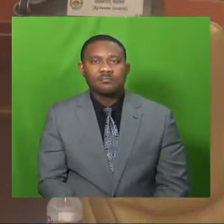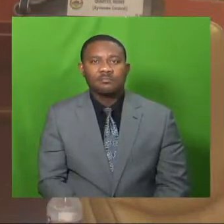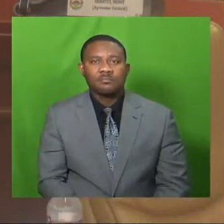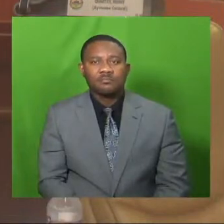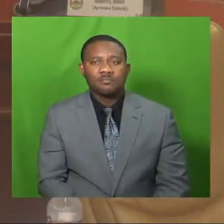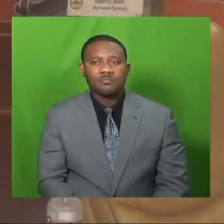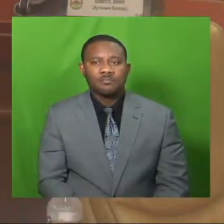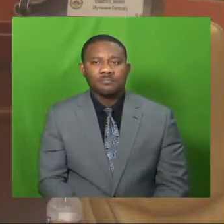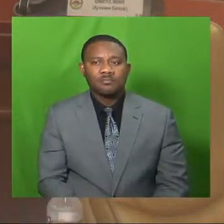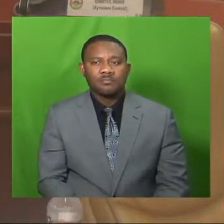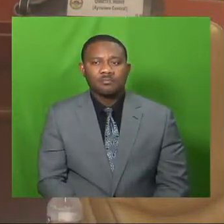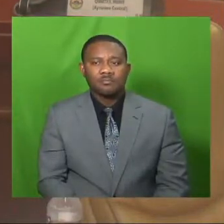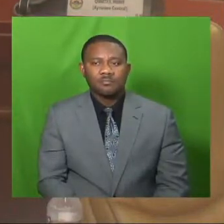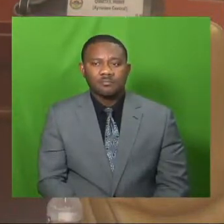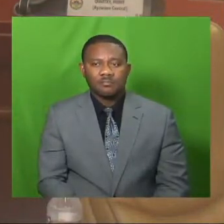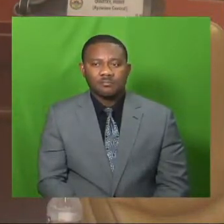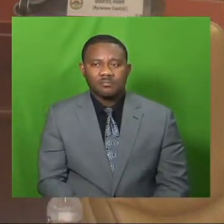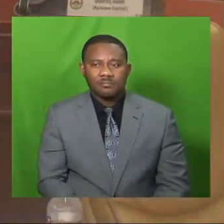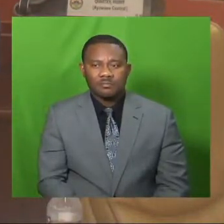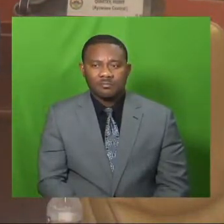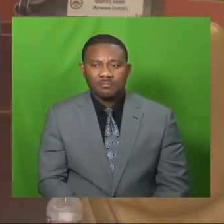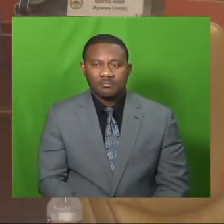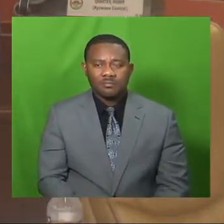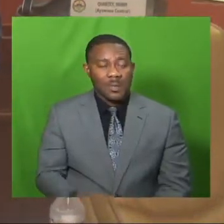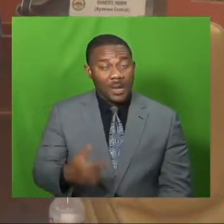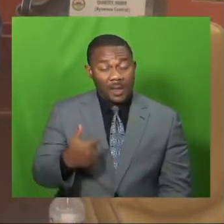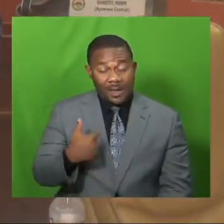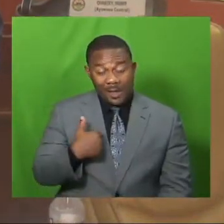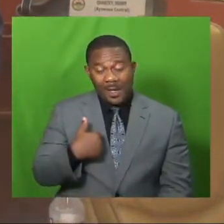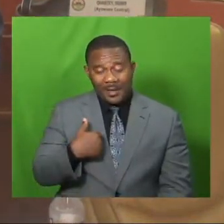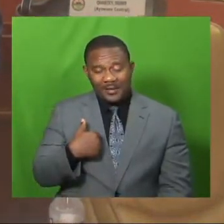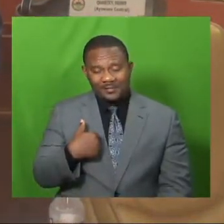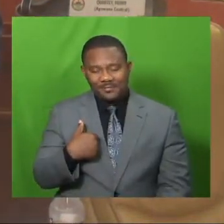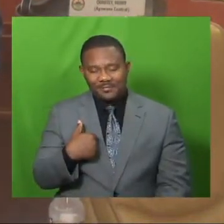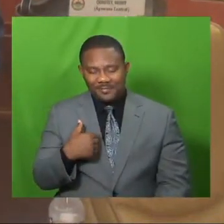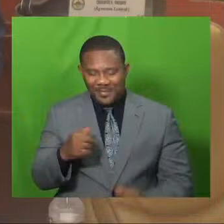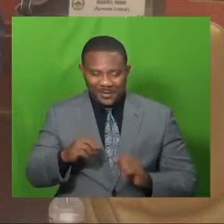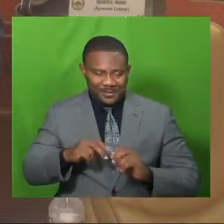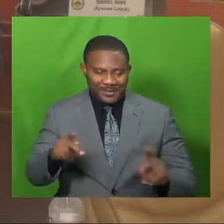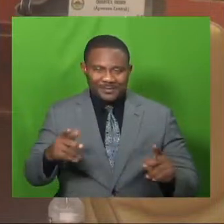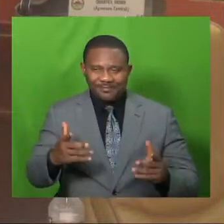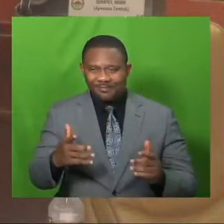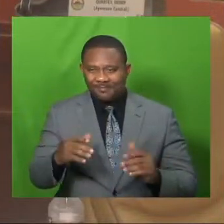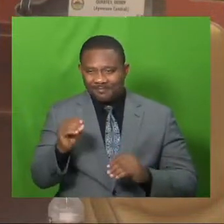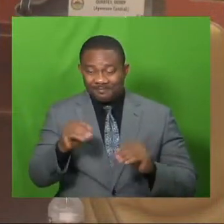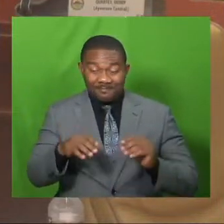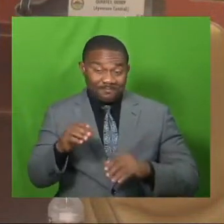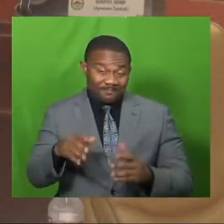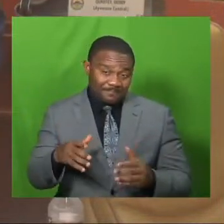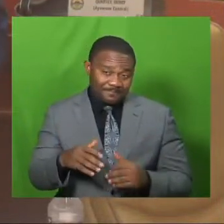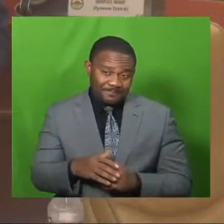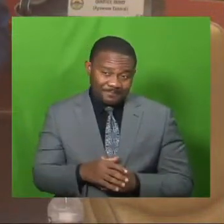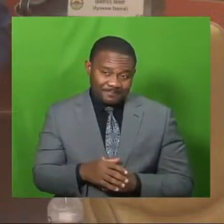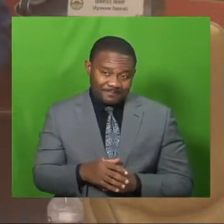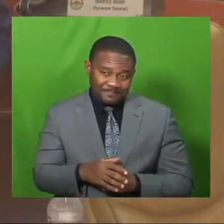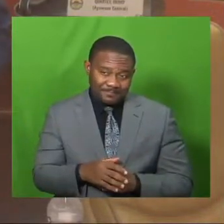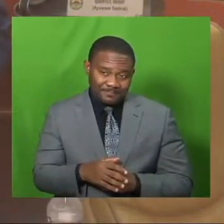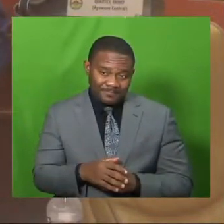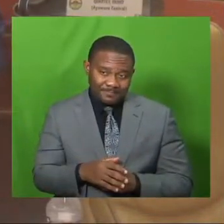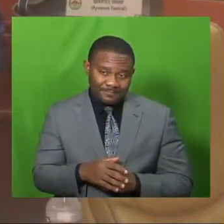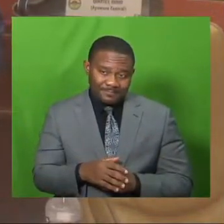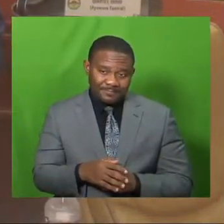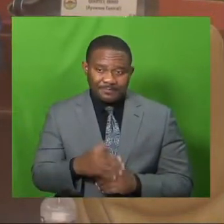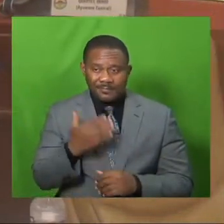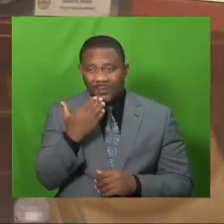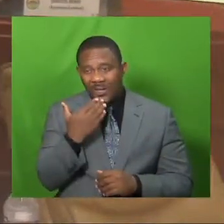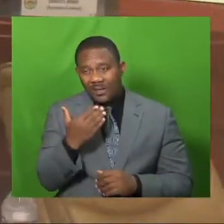that I should contribute to motion number 9 to the effect that this honorable House thanks His